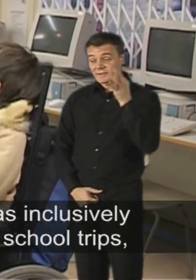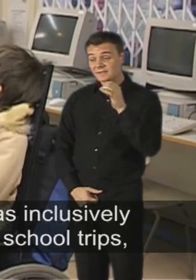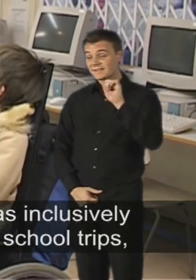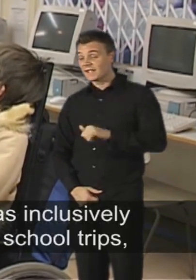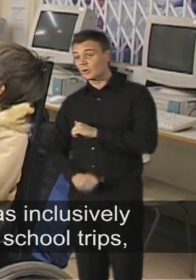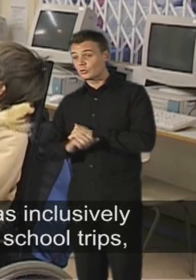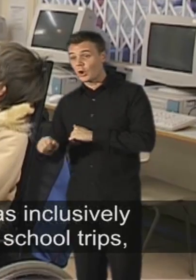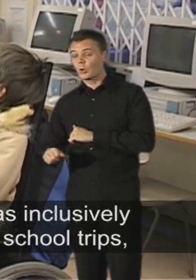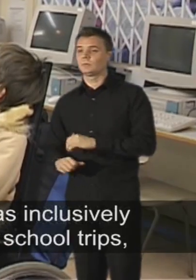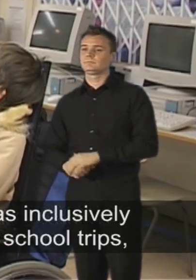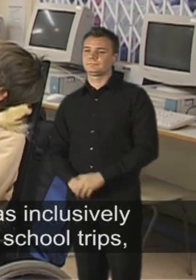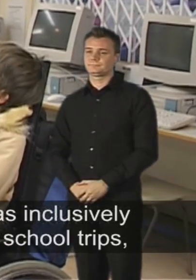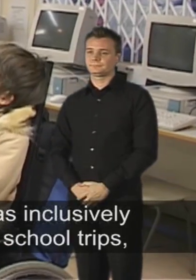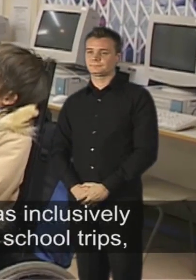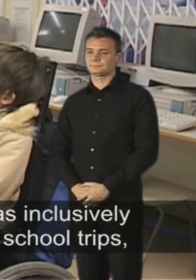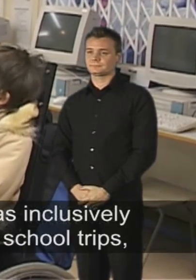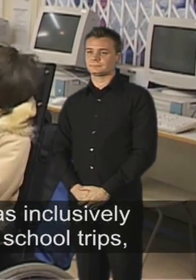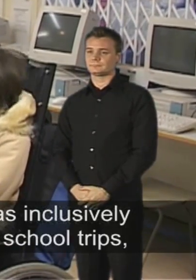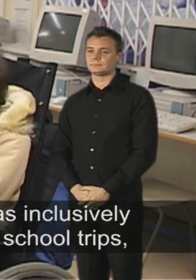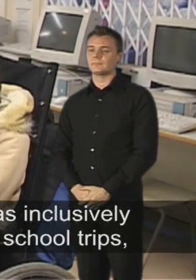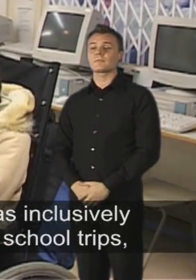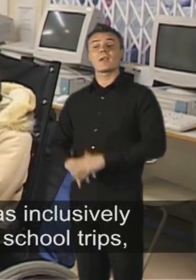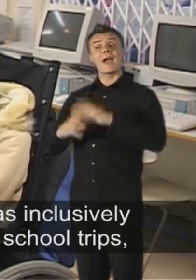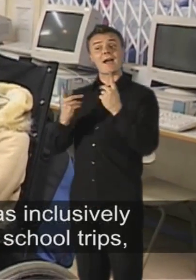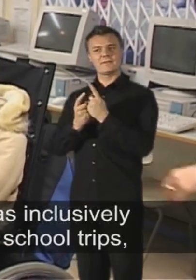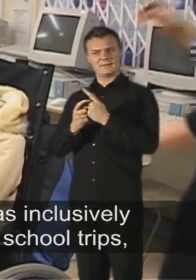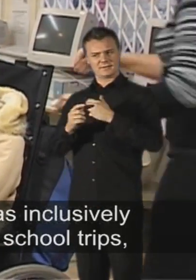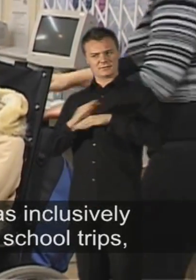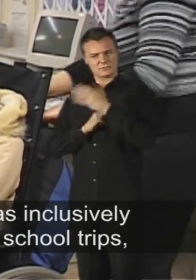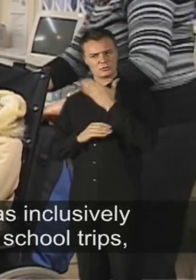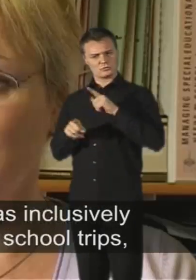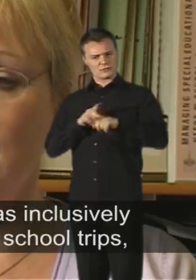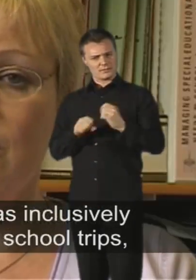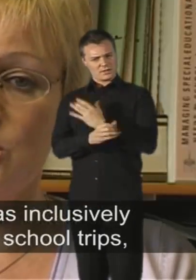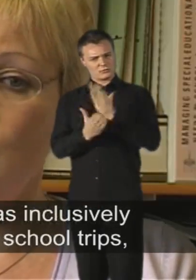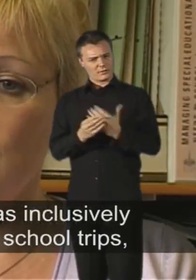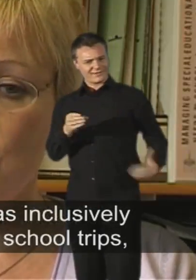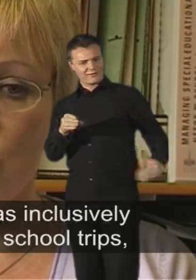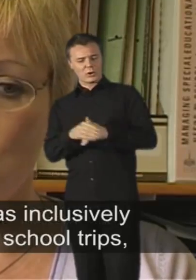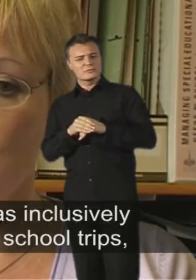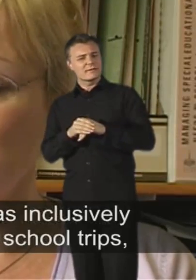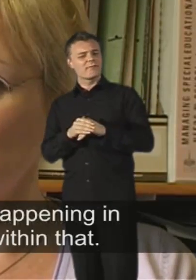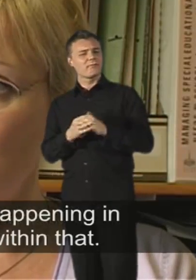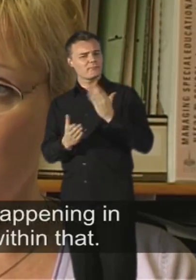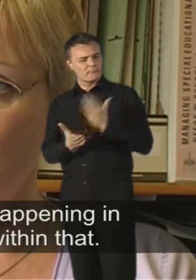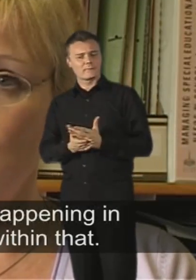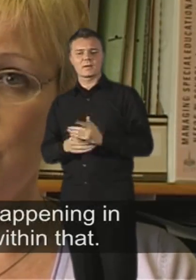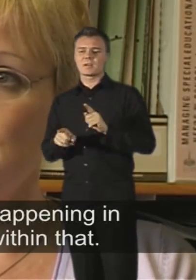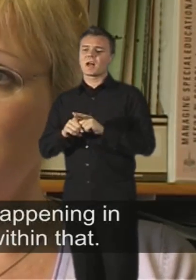Everything we do in school, we do as inclusively as we possibly can. So whether it's school trips,